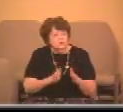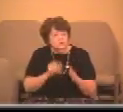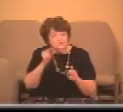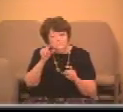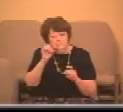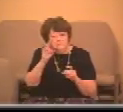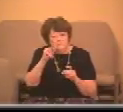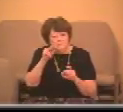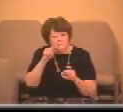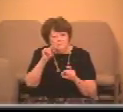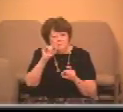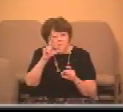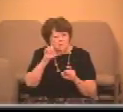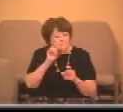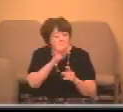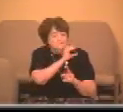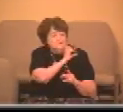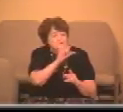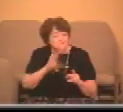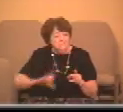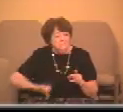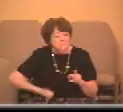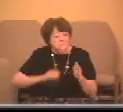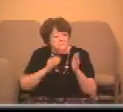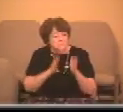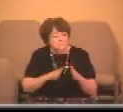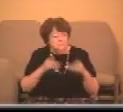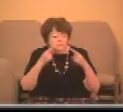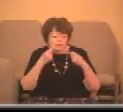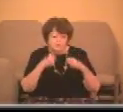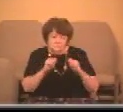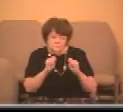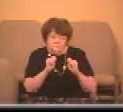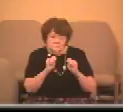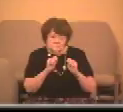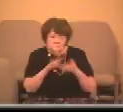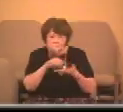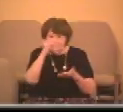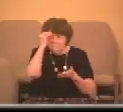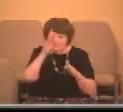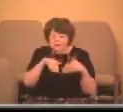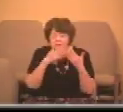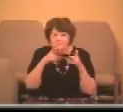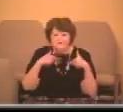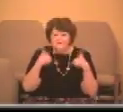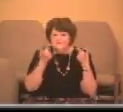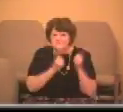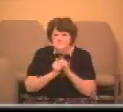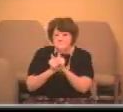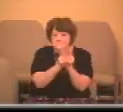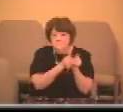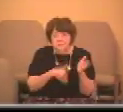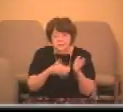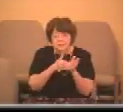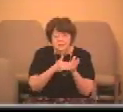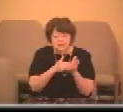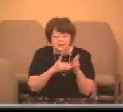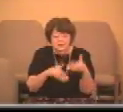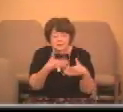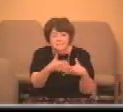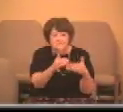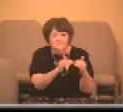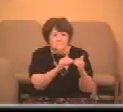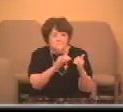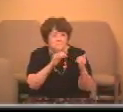Gentile Christians in Rome are trying desperately to figure out how to live together again after they've been separated for